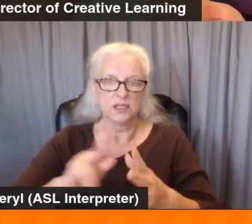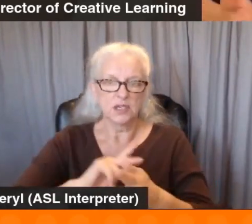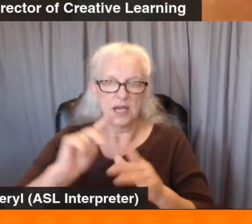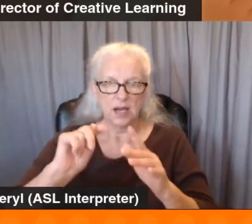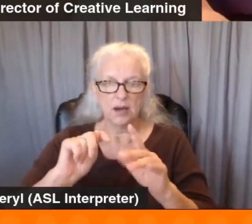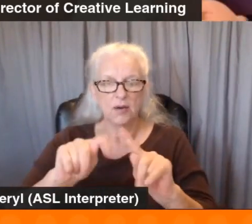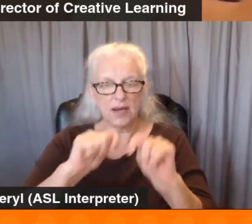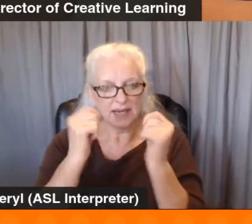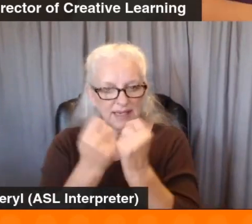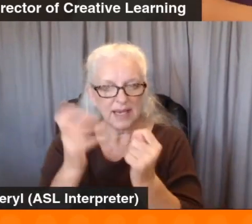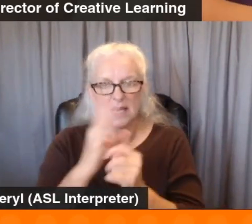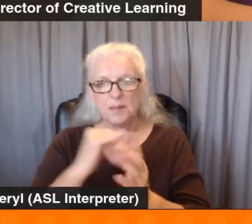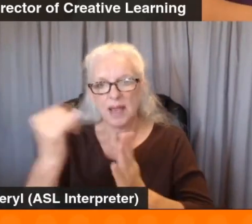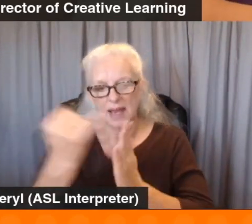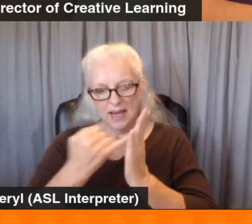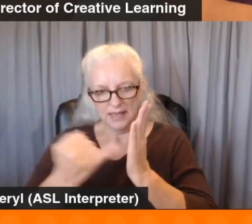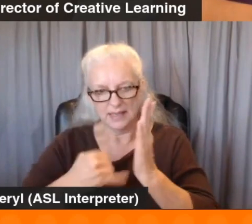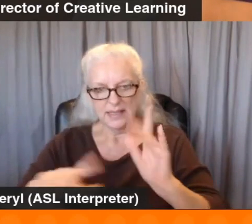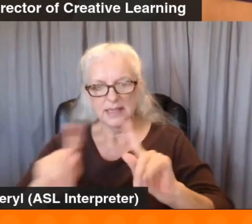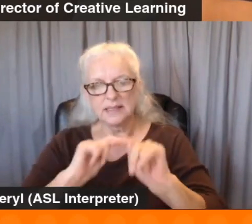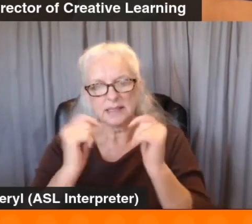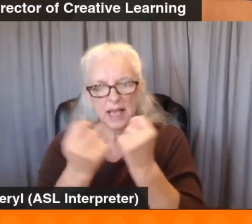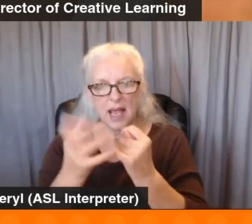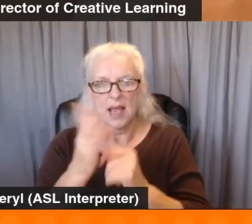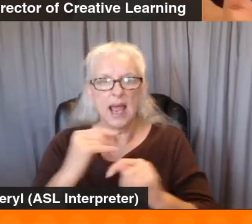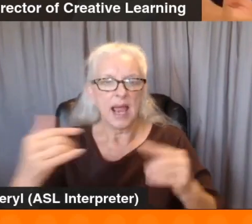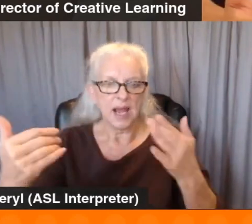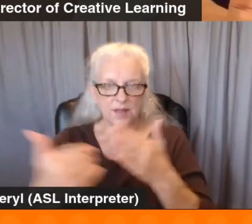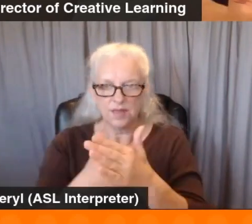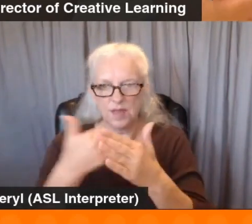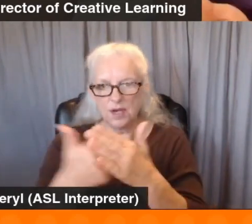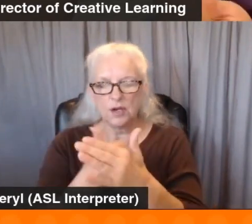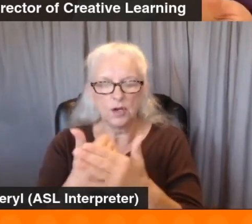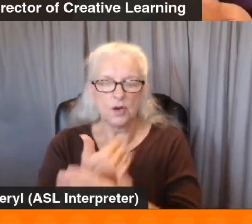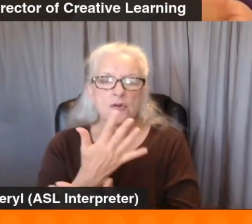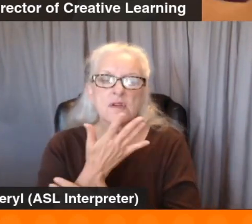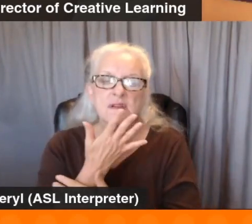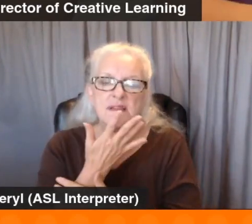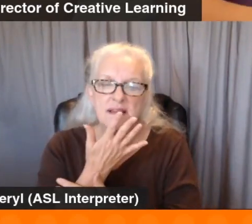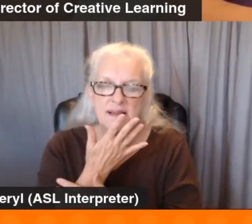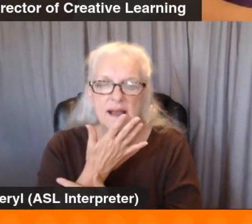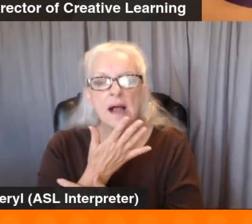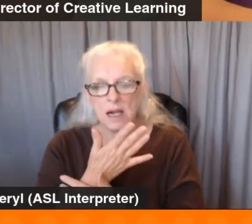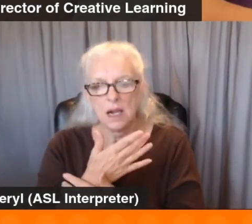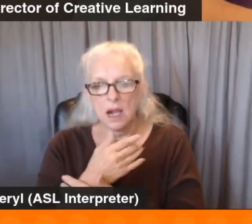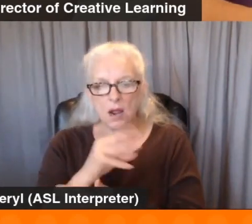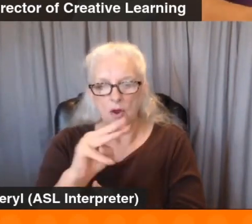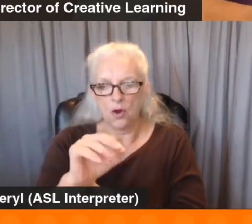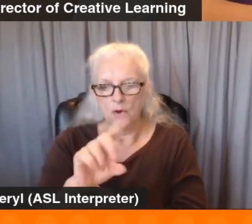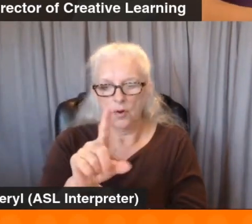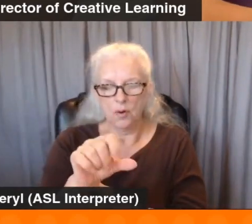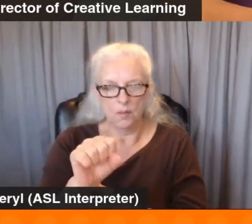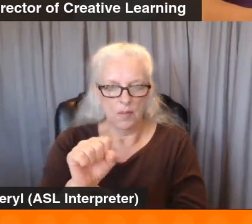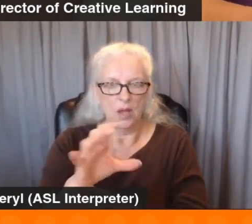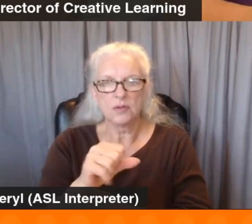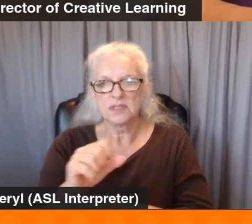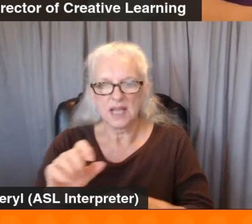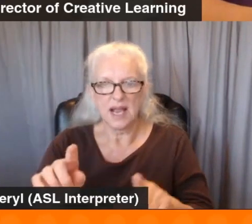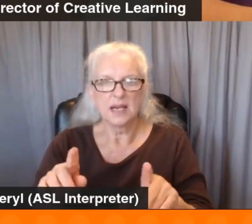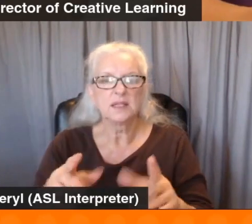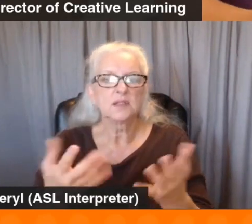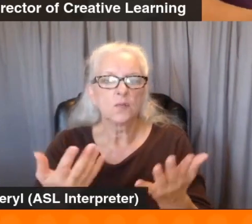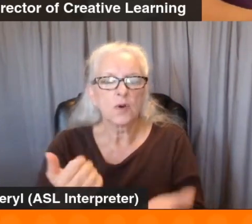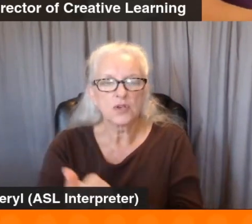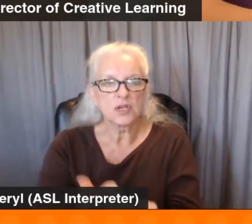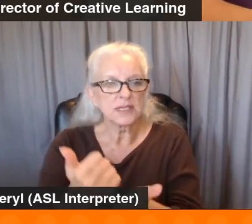team. The most recent release of the new color contrast blocks and color mode in the online editor is just part of our progress on making Scratch more